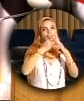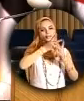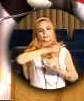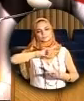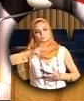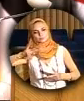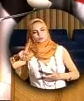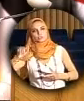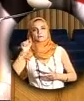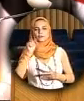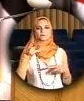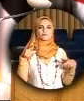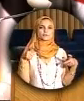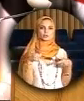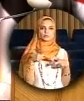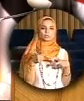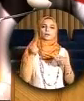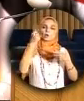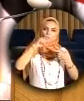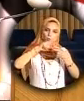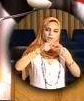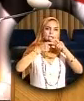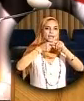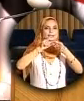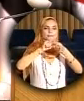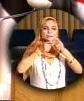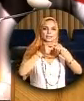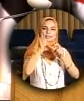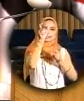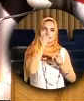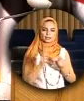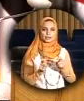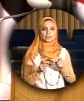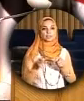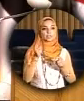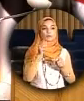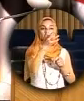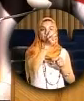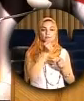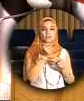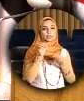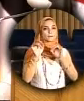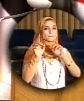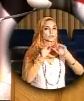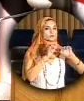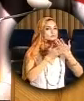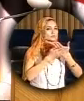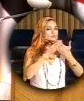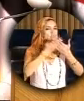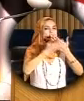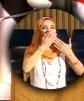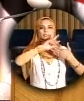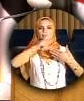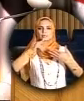these powerful technologies to provide a better quality of life, facilitate access to educational, employment, and